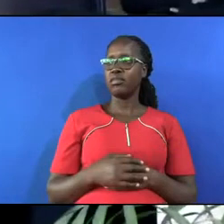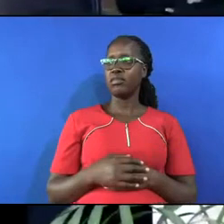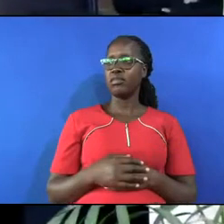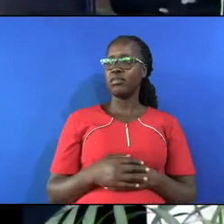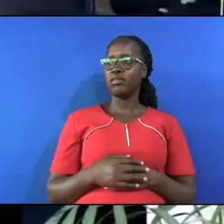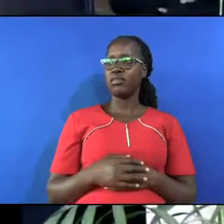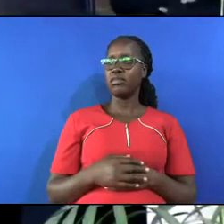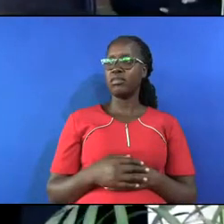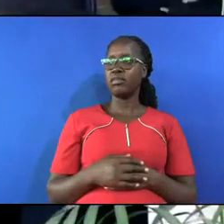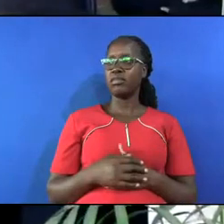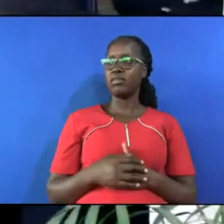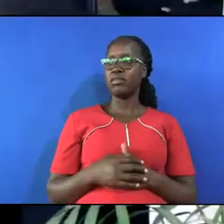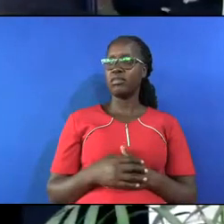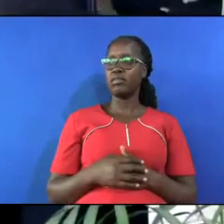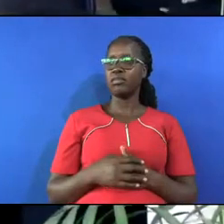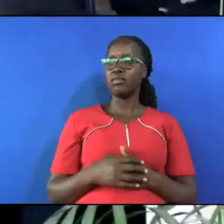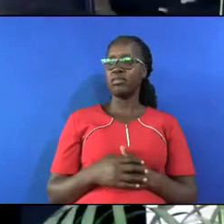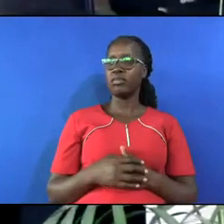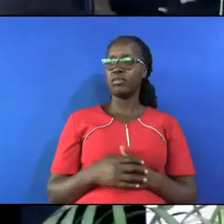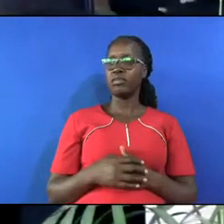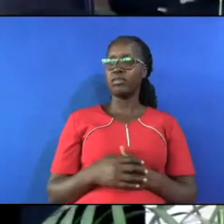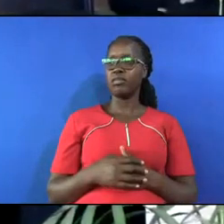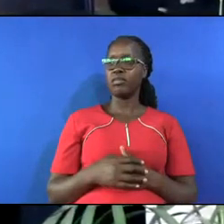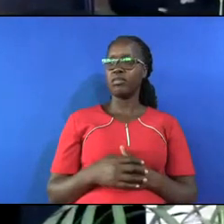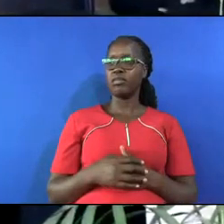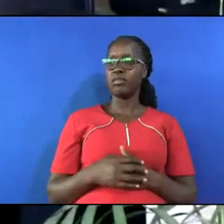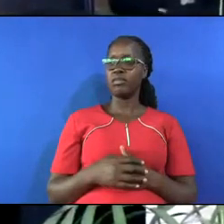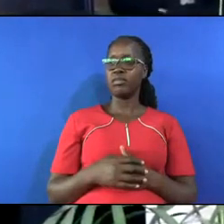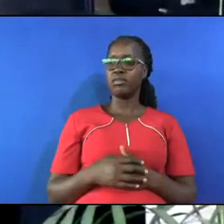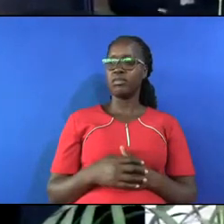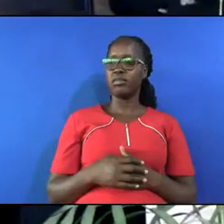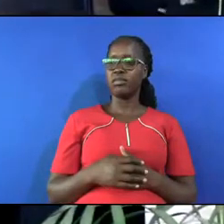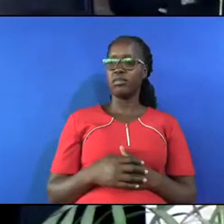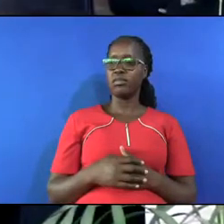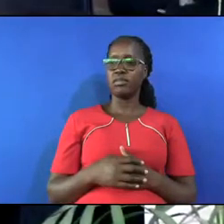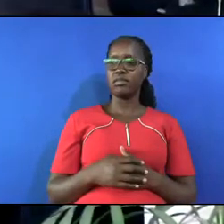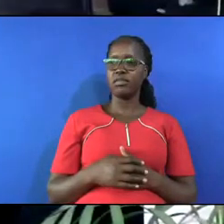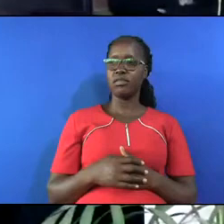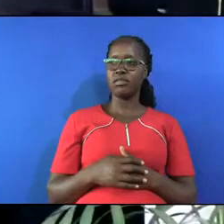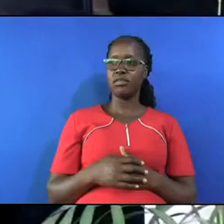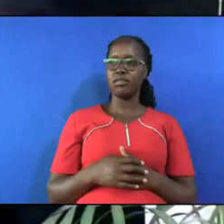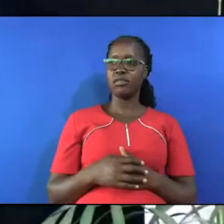are 7 years old. Yes, I want her to have the mic kindly. Hadassah?